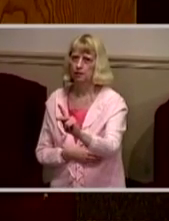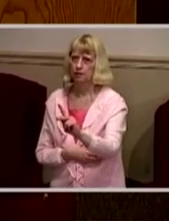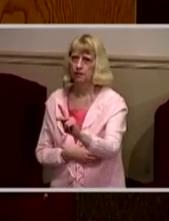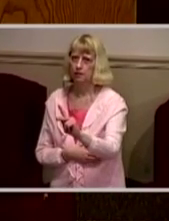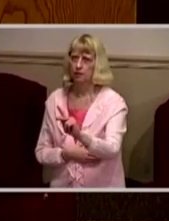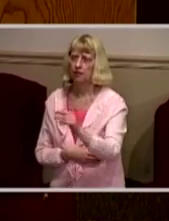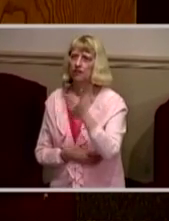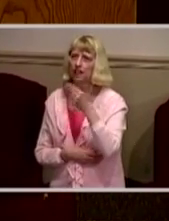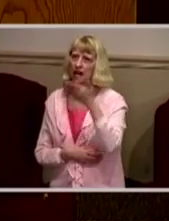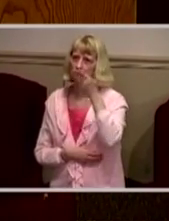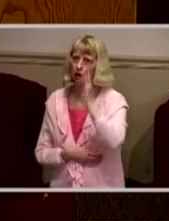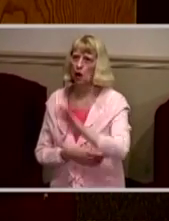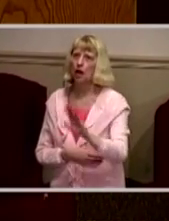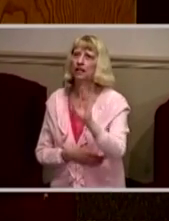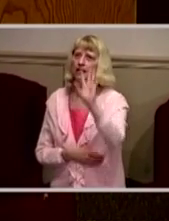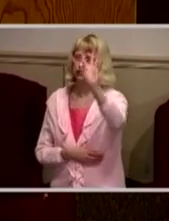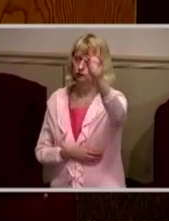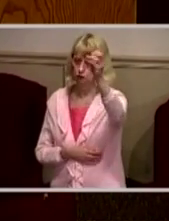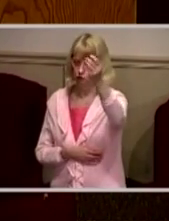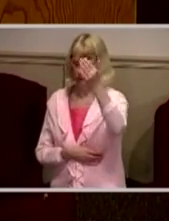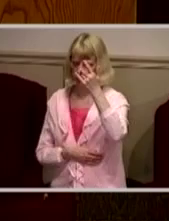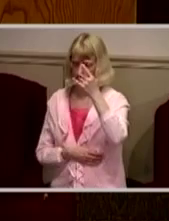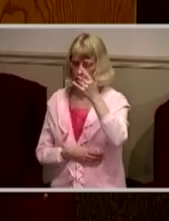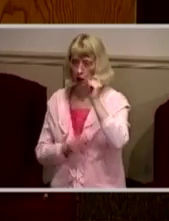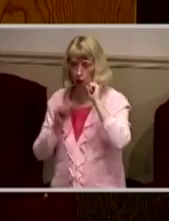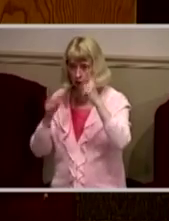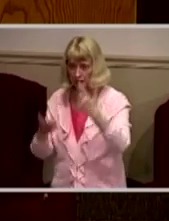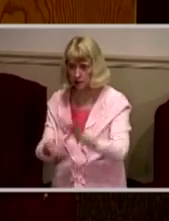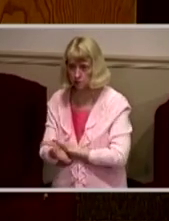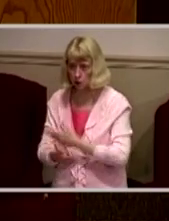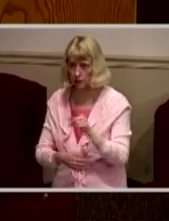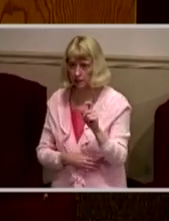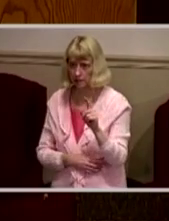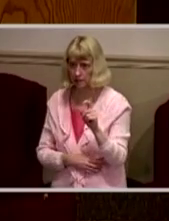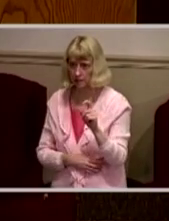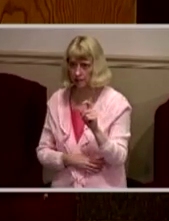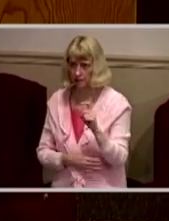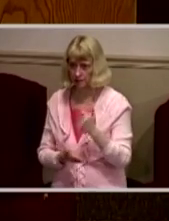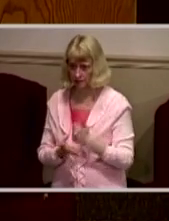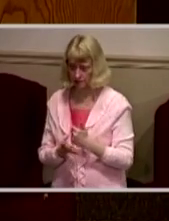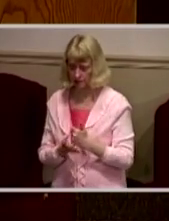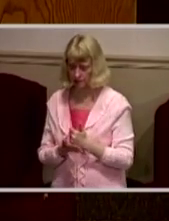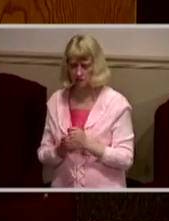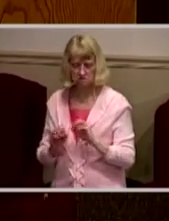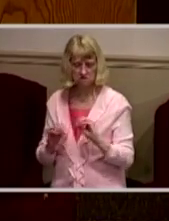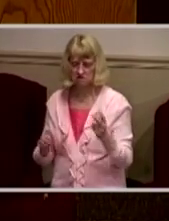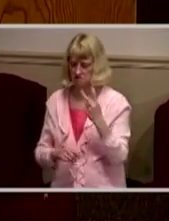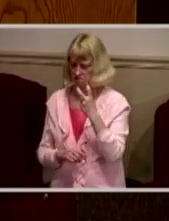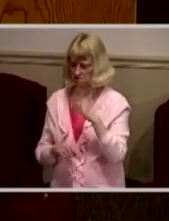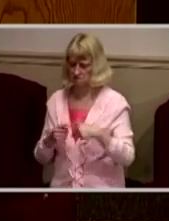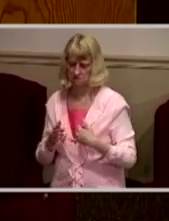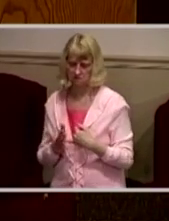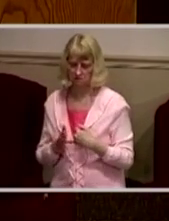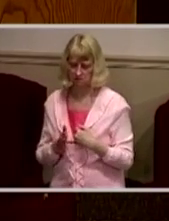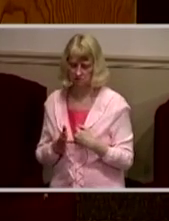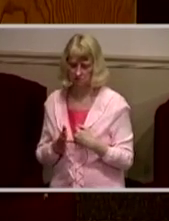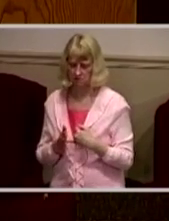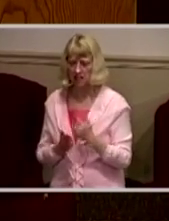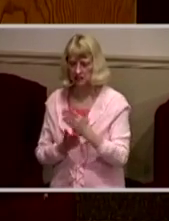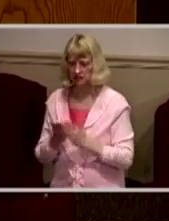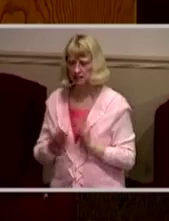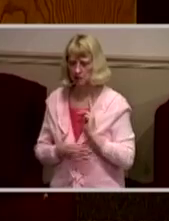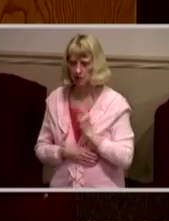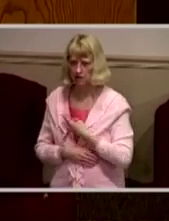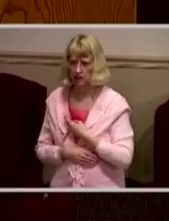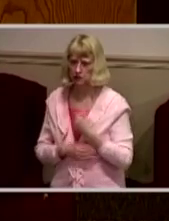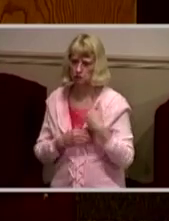Oh, thank God for His grace. Are you awake this morning? You know what? There is no doubt about it, but some of us